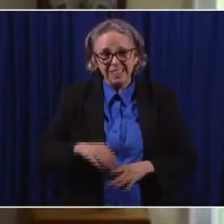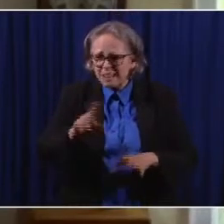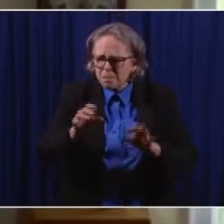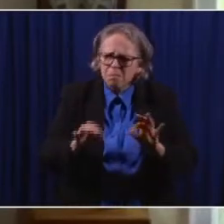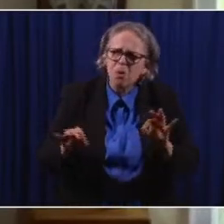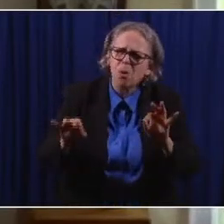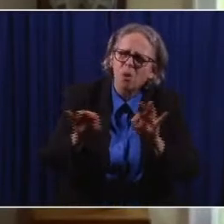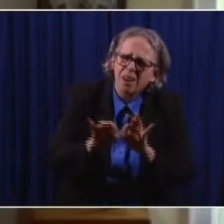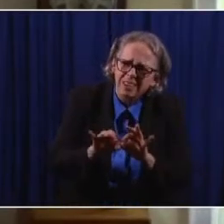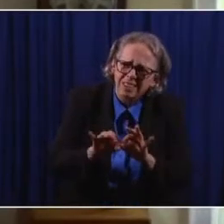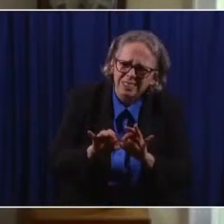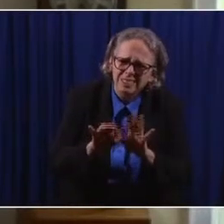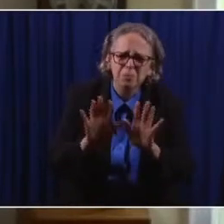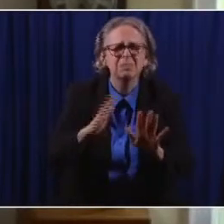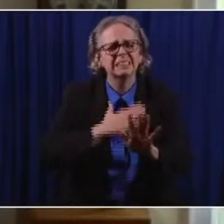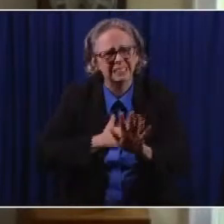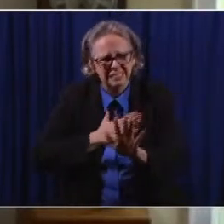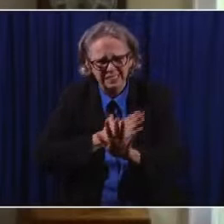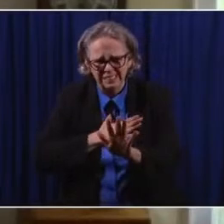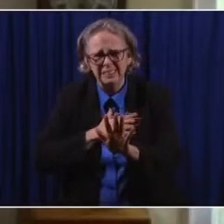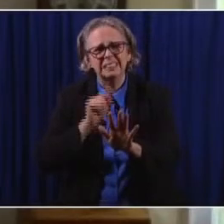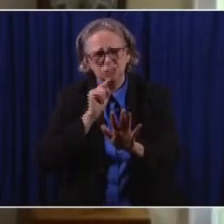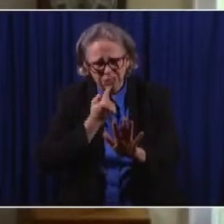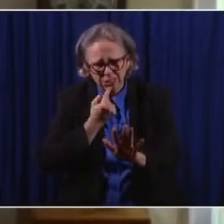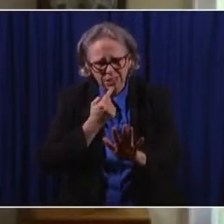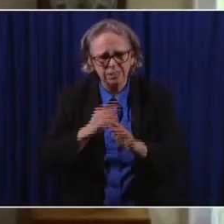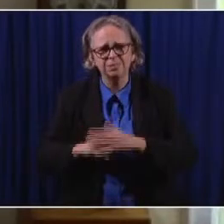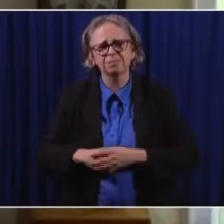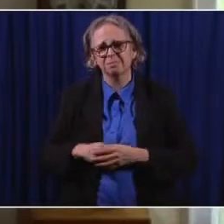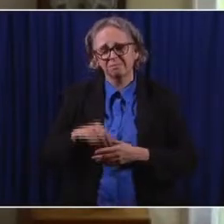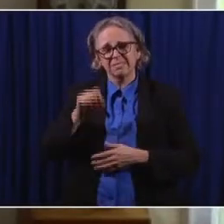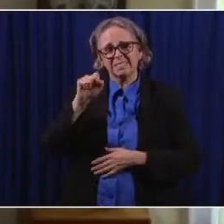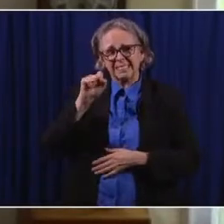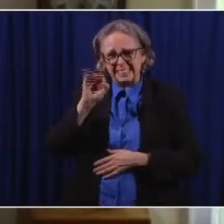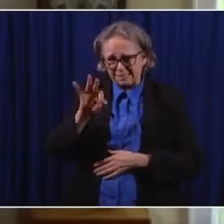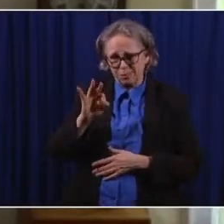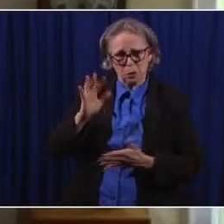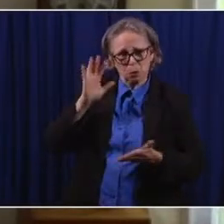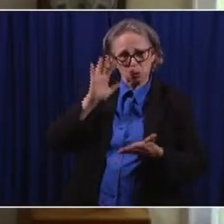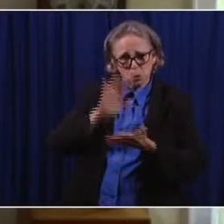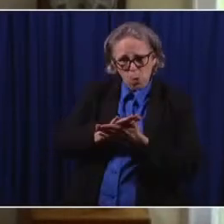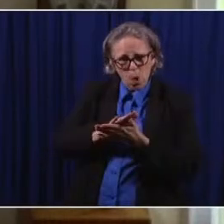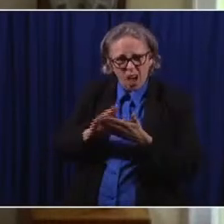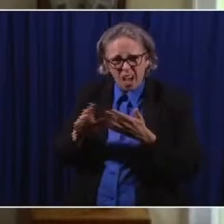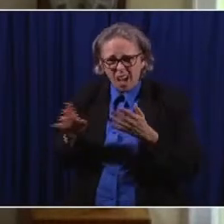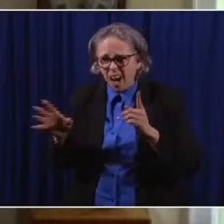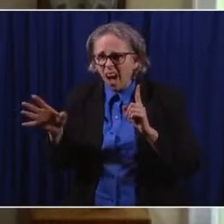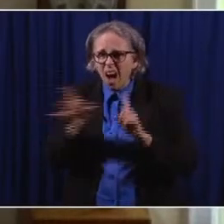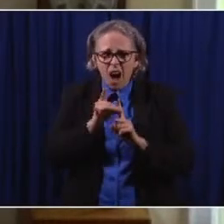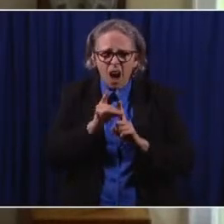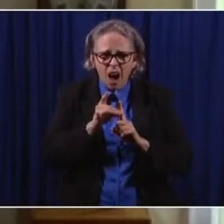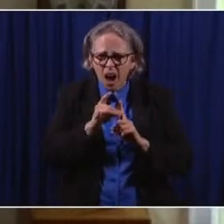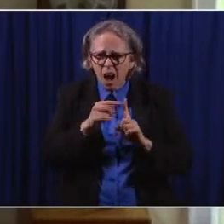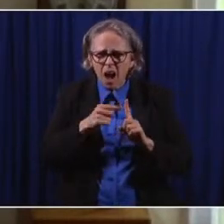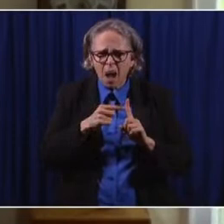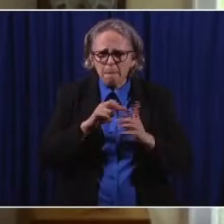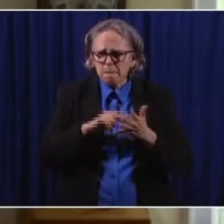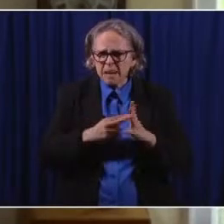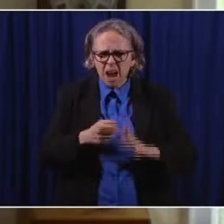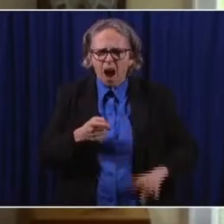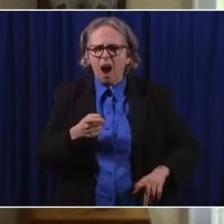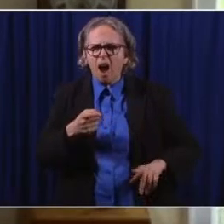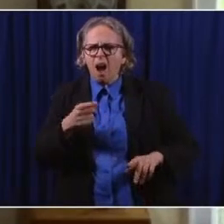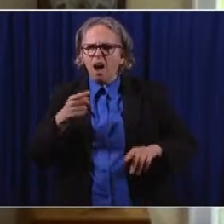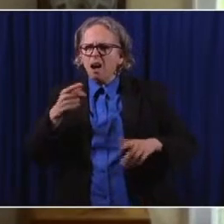Because there's a student who's associated with a school who has tested positive is no reflection on the teachers, the